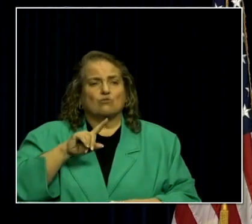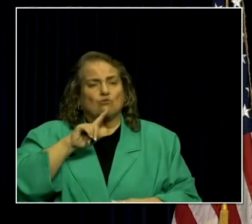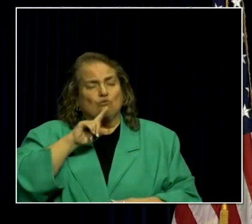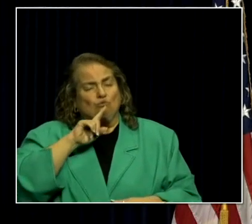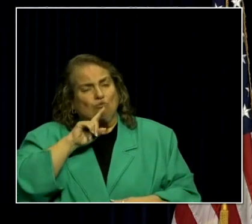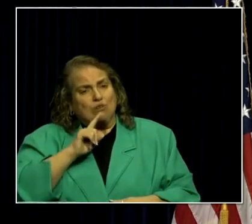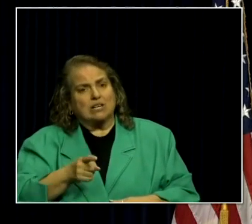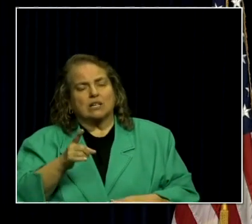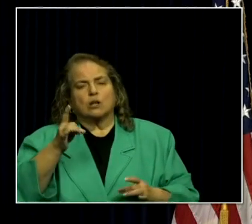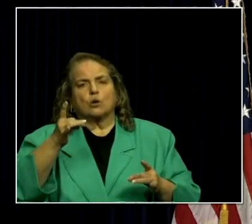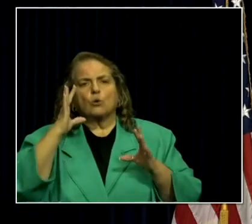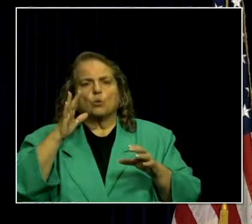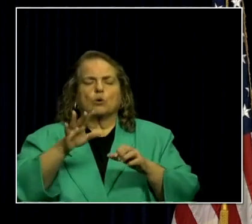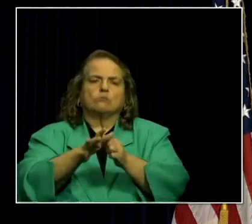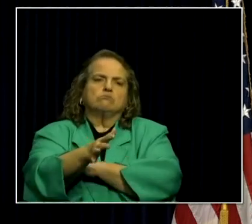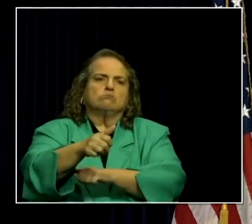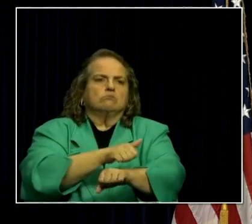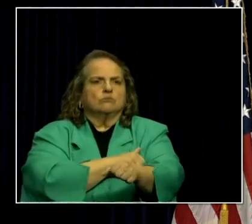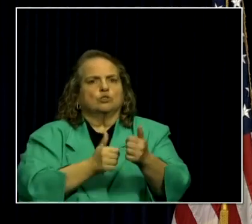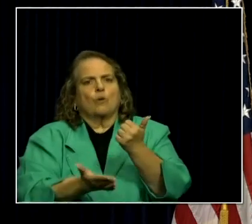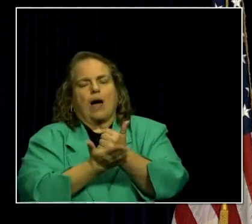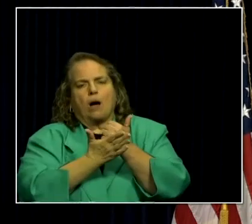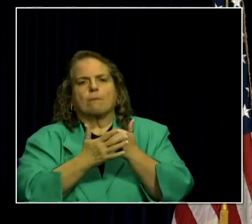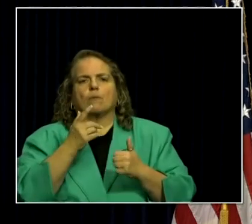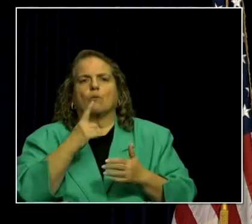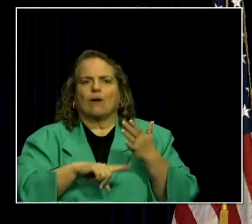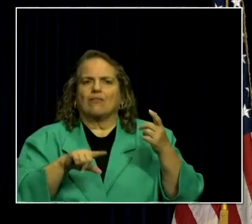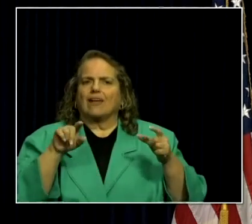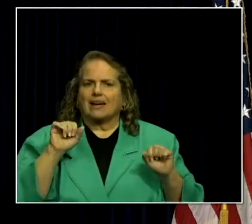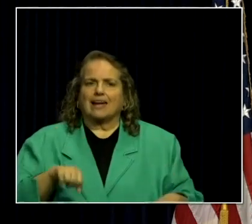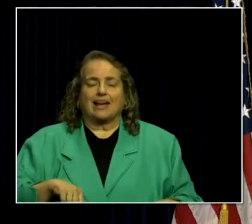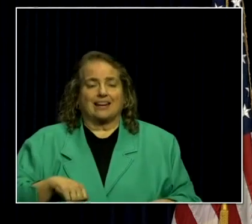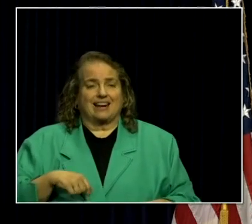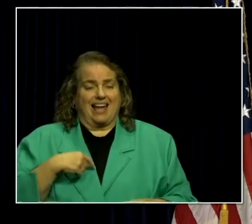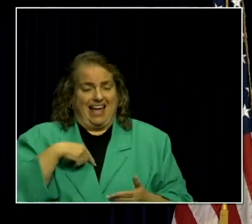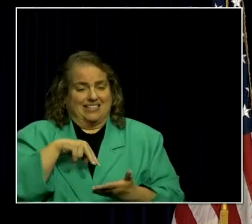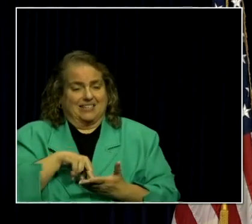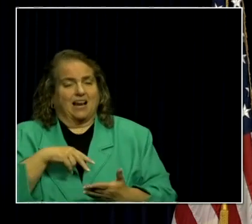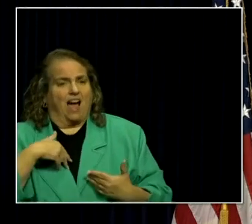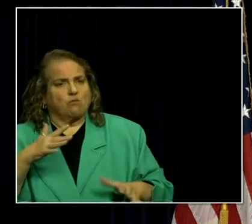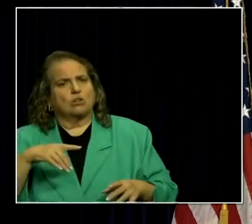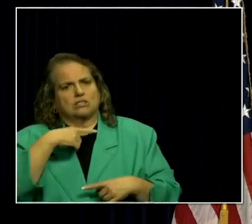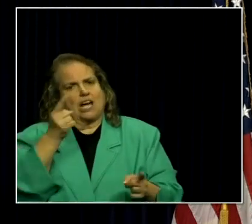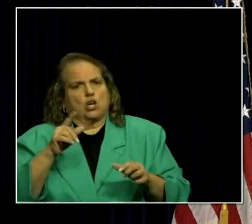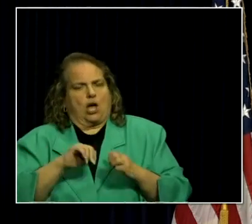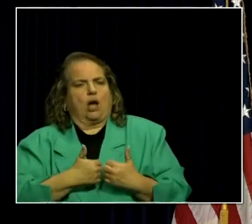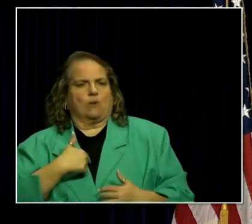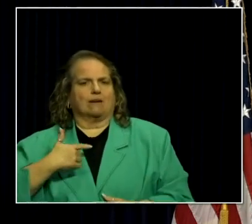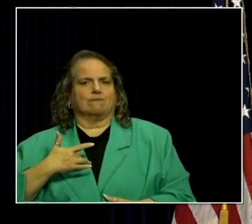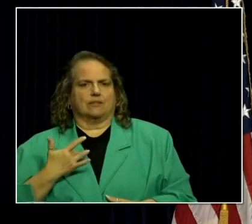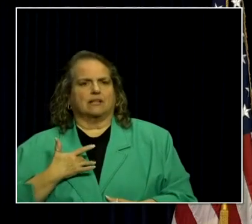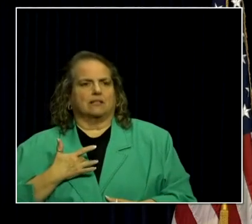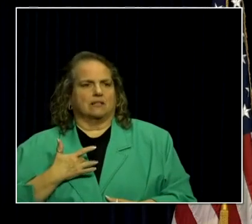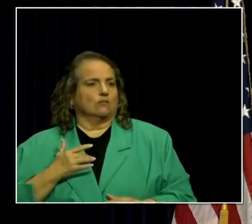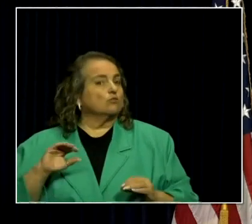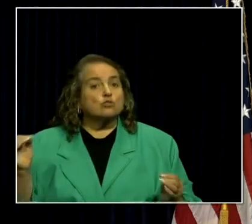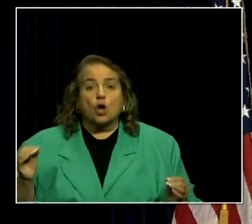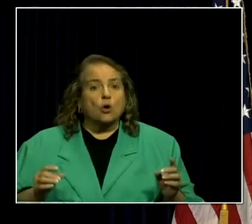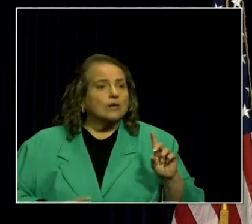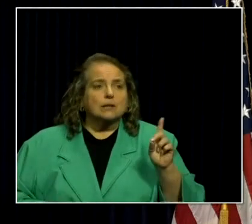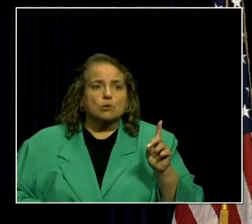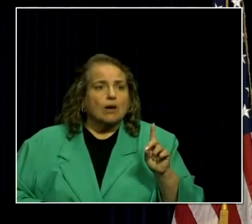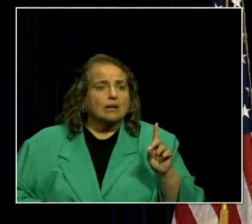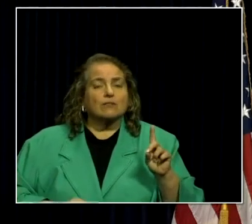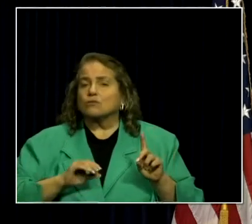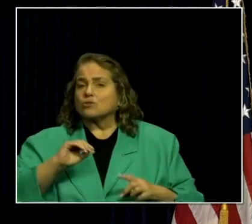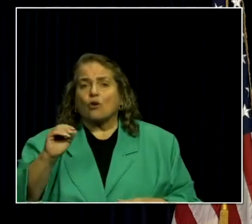stepping up and doing what it takes. You know, I set up here how I feel, that there are no Democrats or